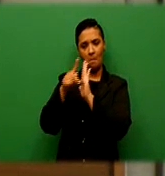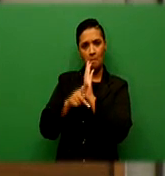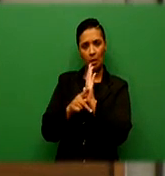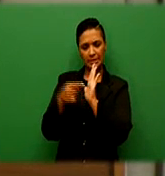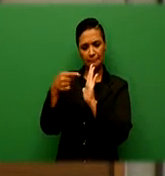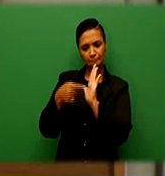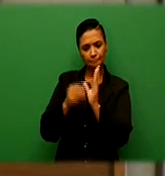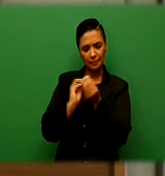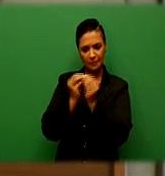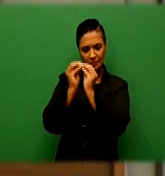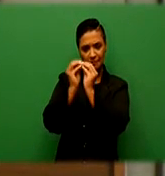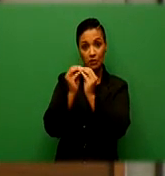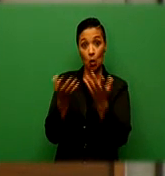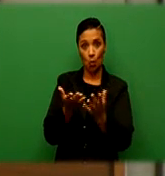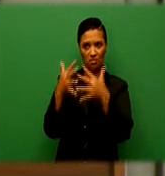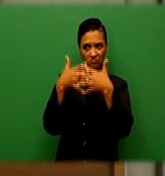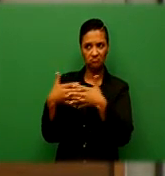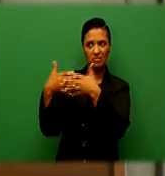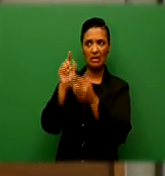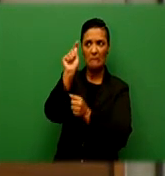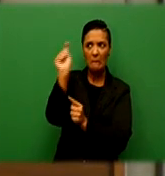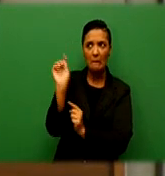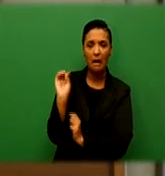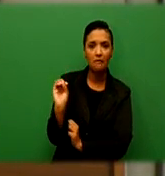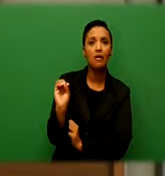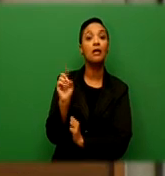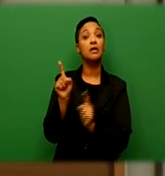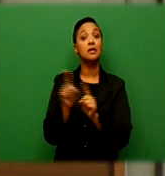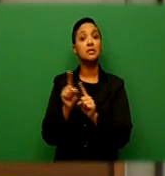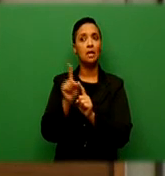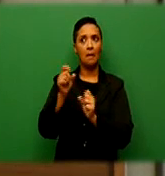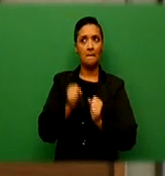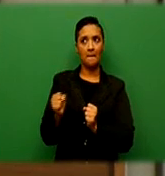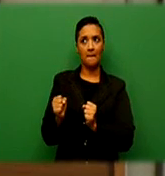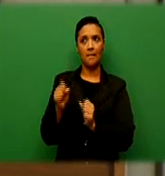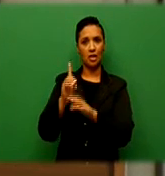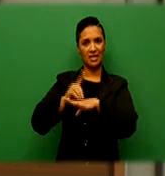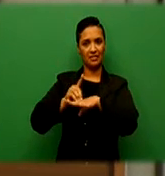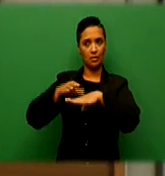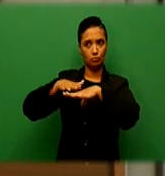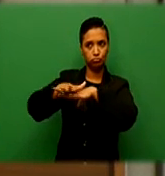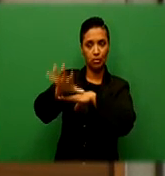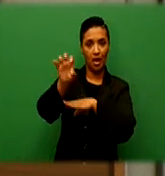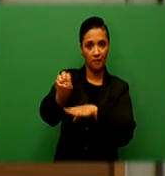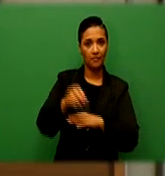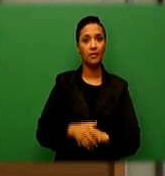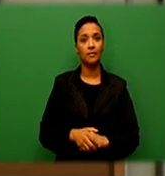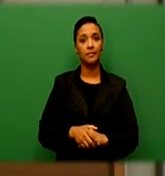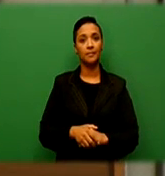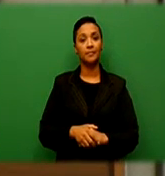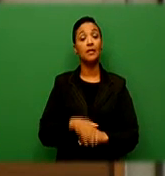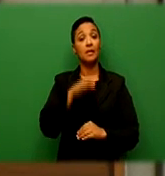easing in advanced economies and the moderation of the US normalization path. Policy